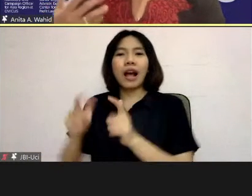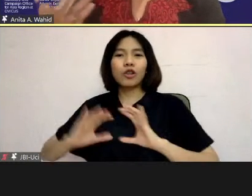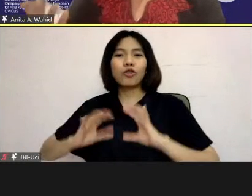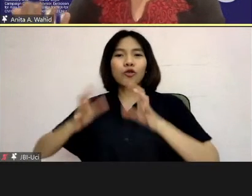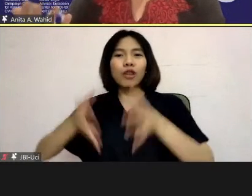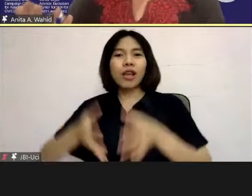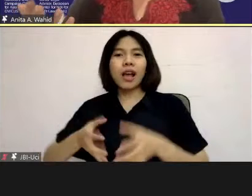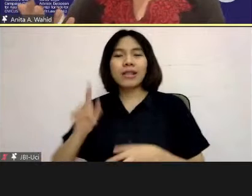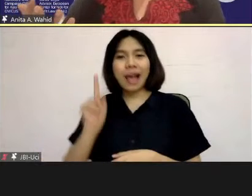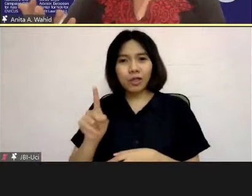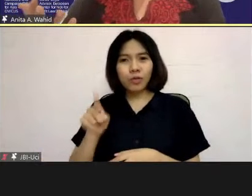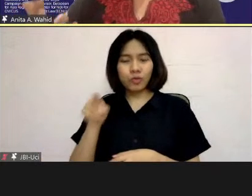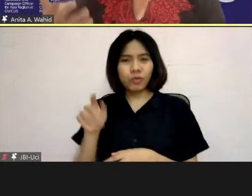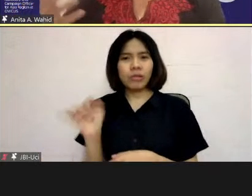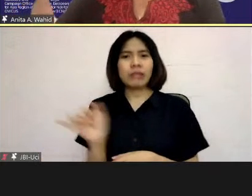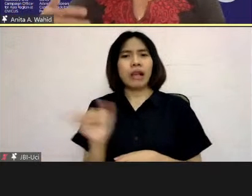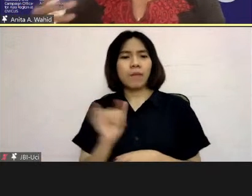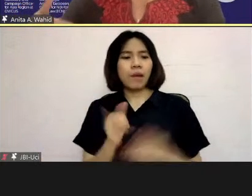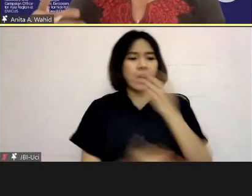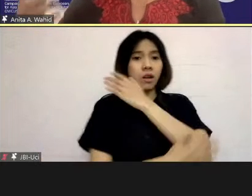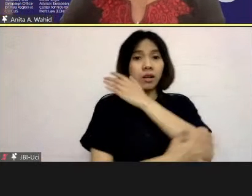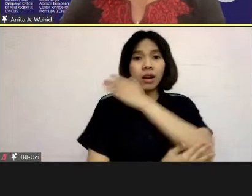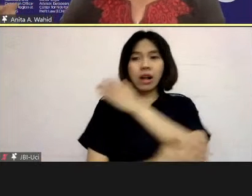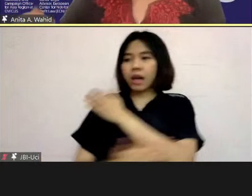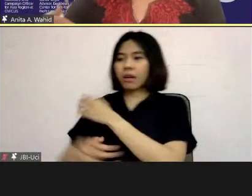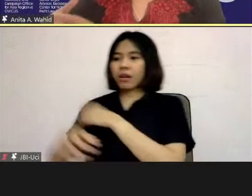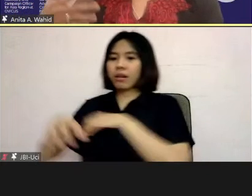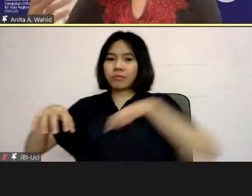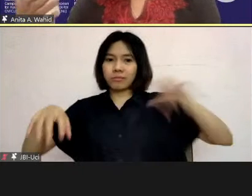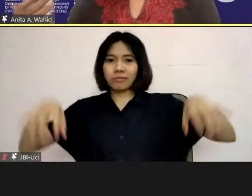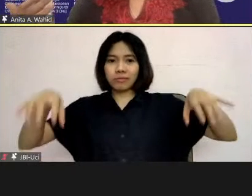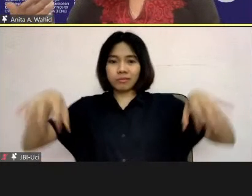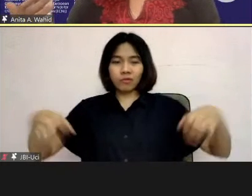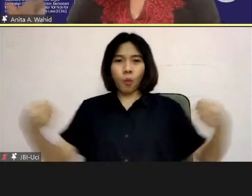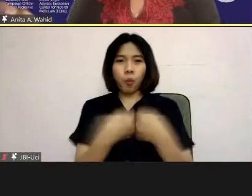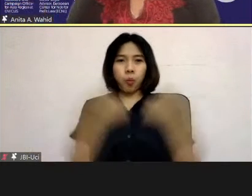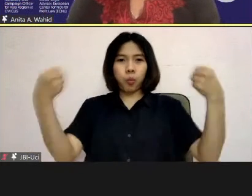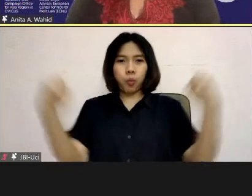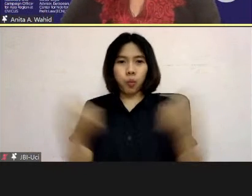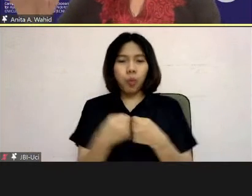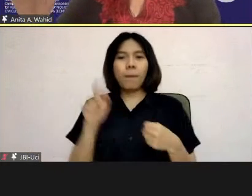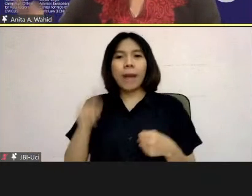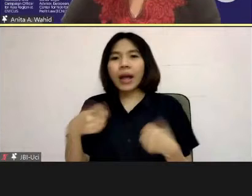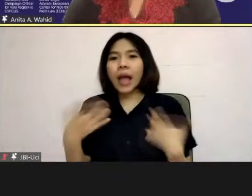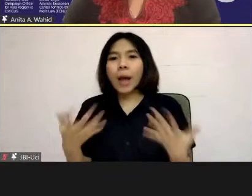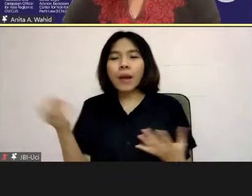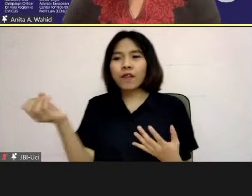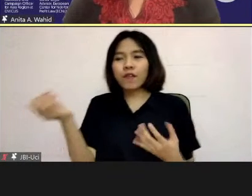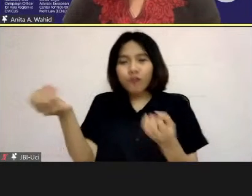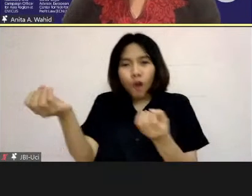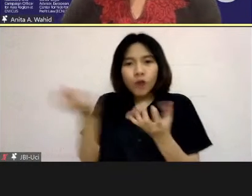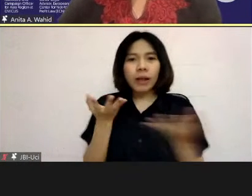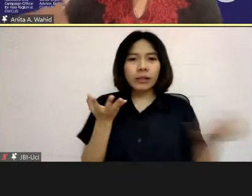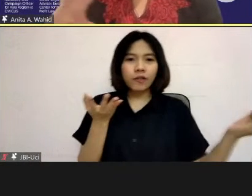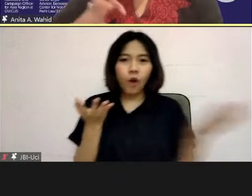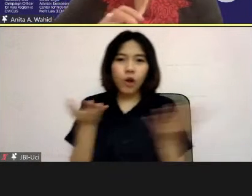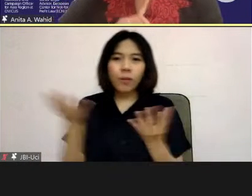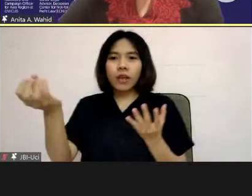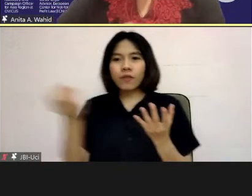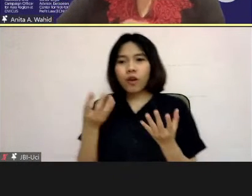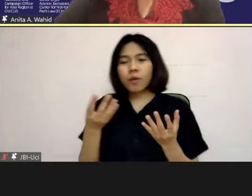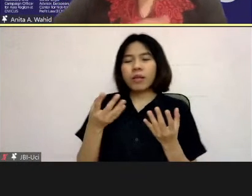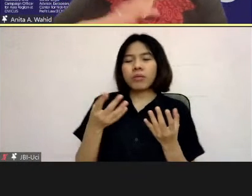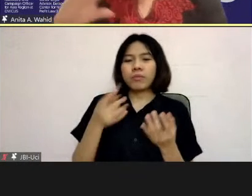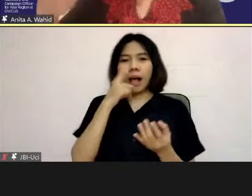on between countries competitions related to a intelligence operations. It's related with